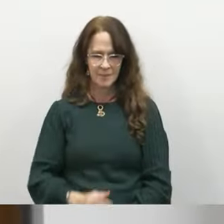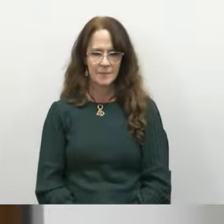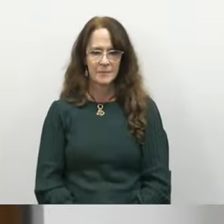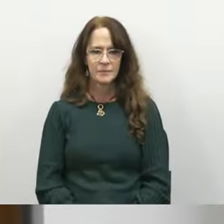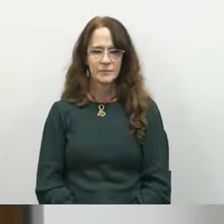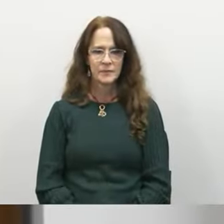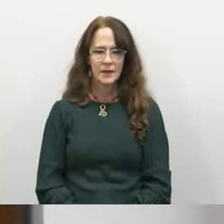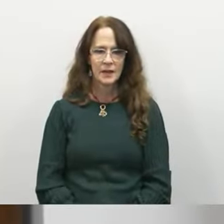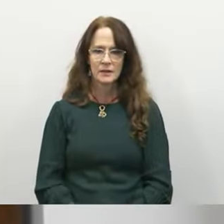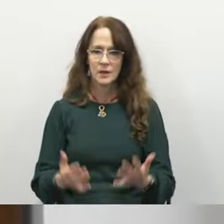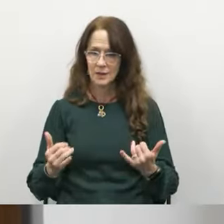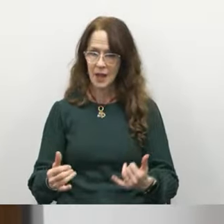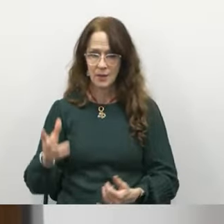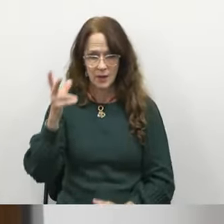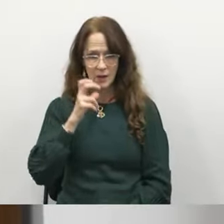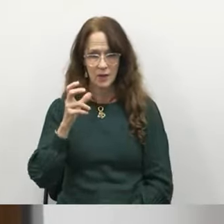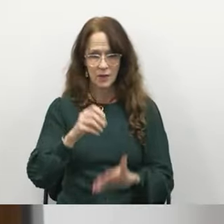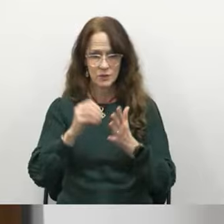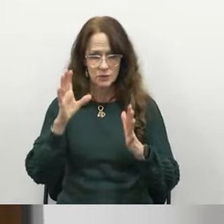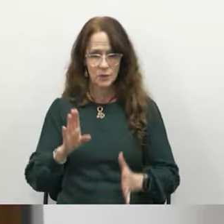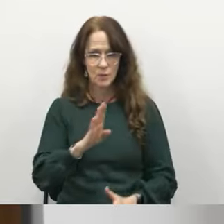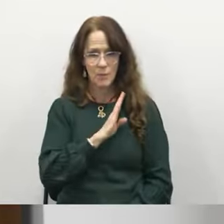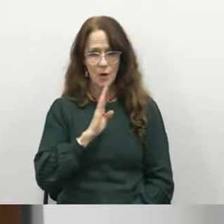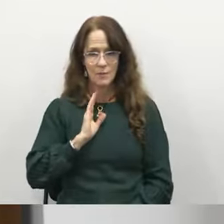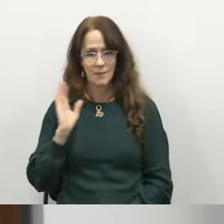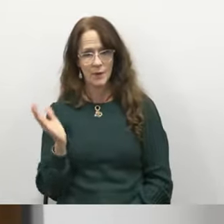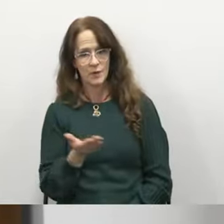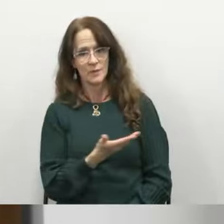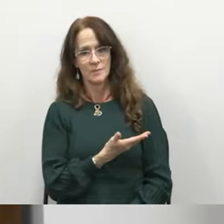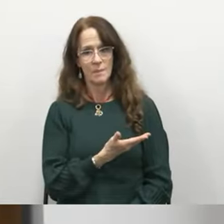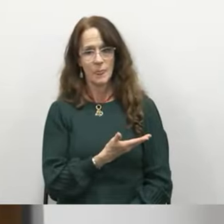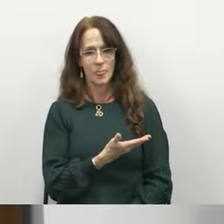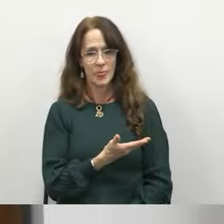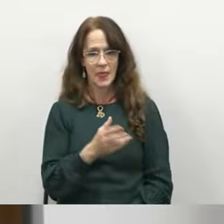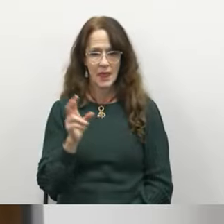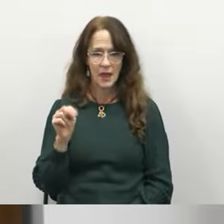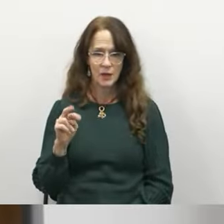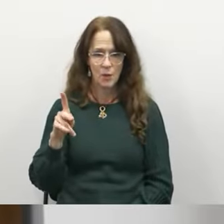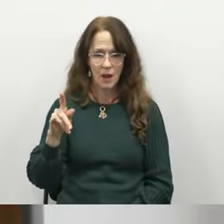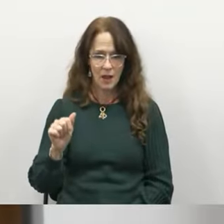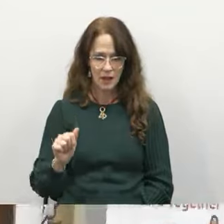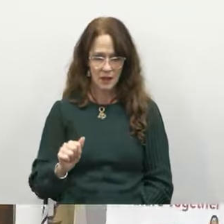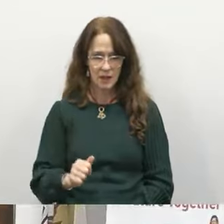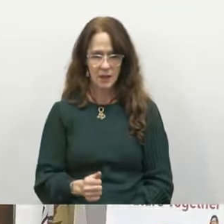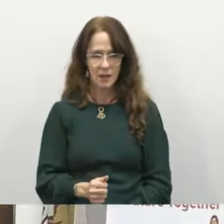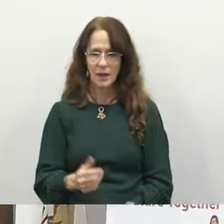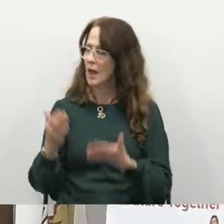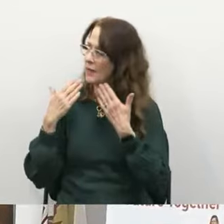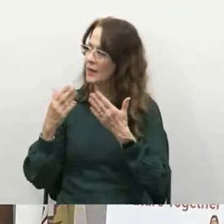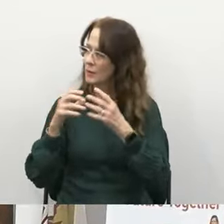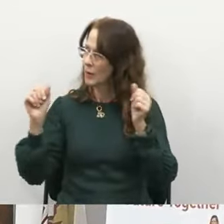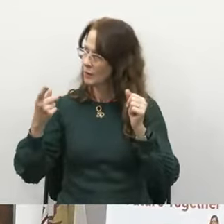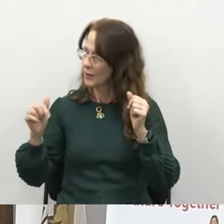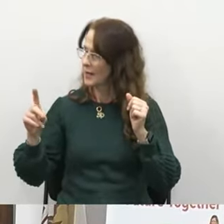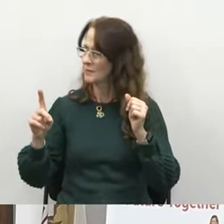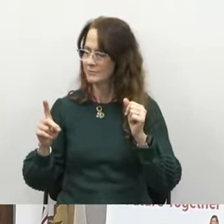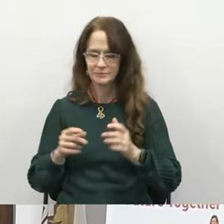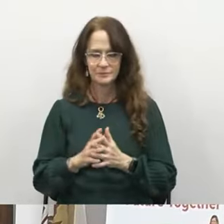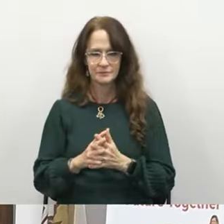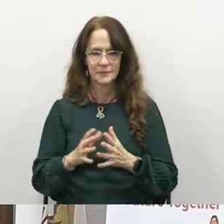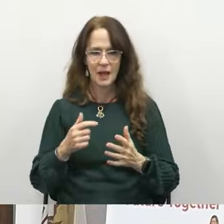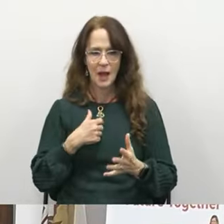as we hear from our student board member Nawala. Thank you, President Craighead.